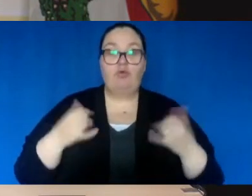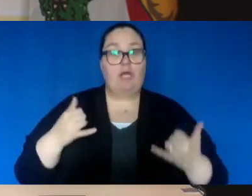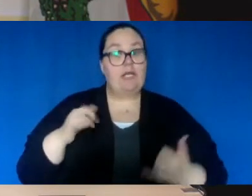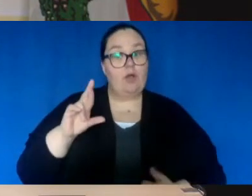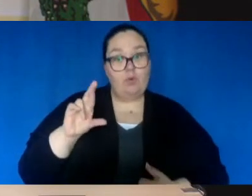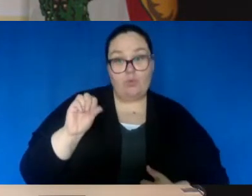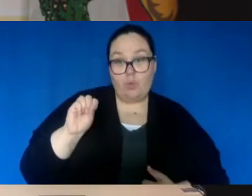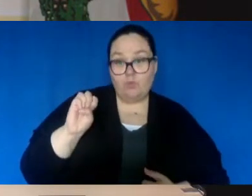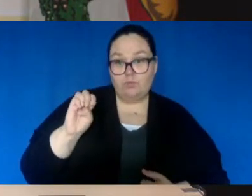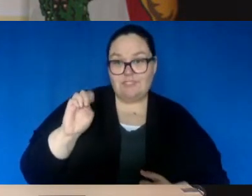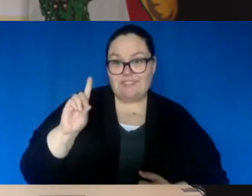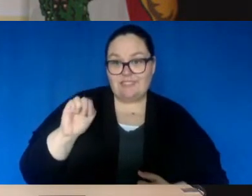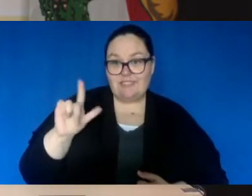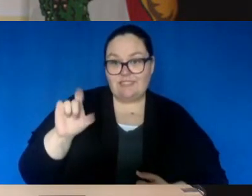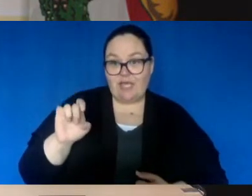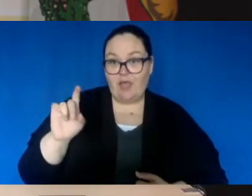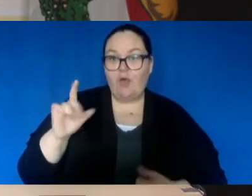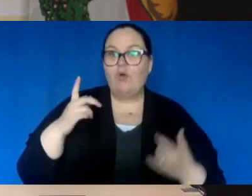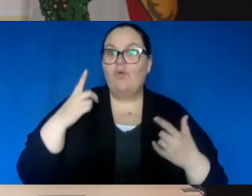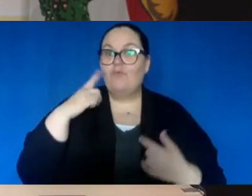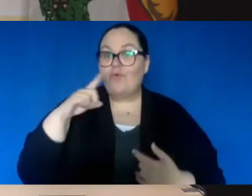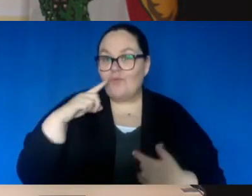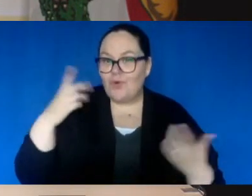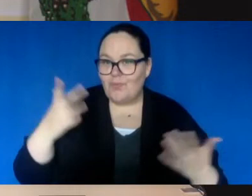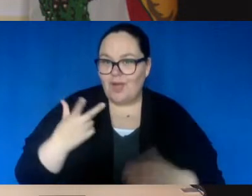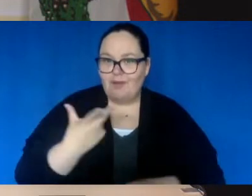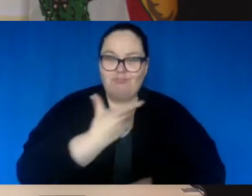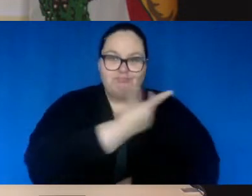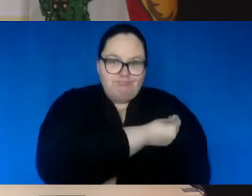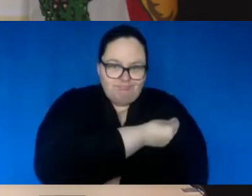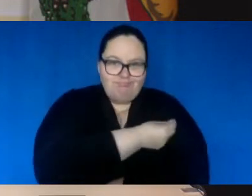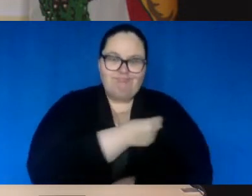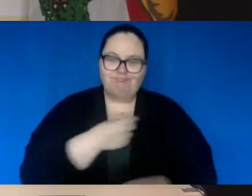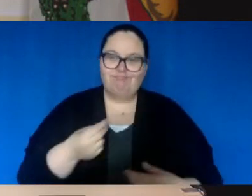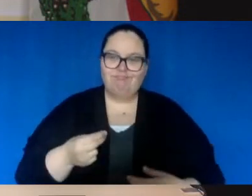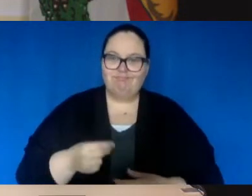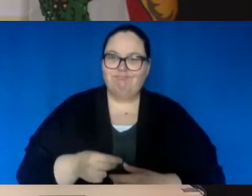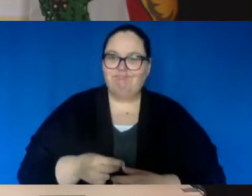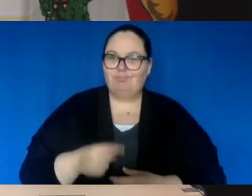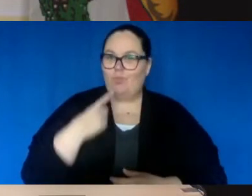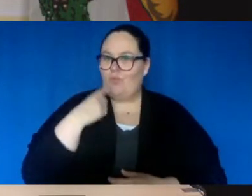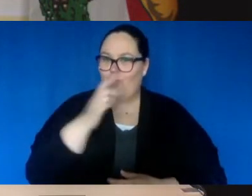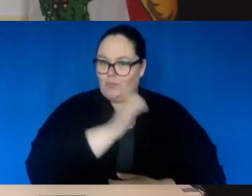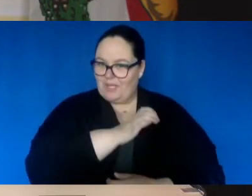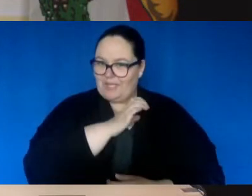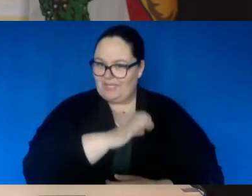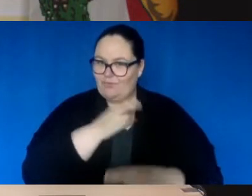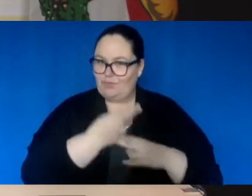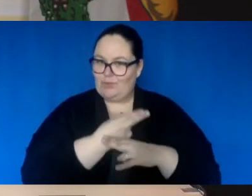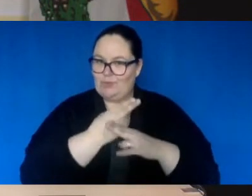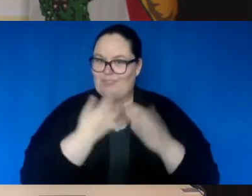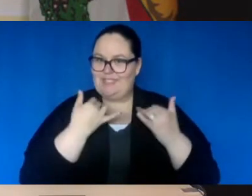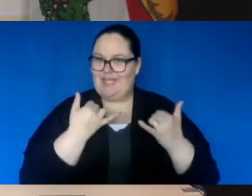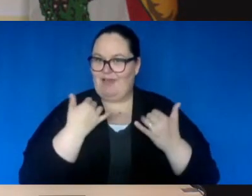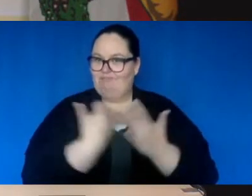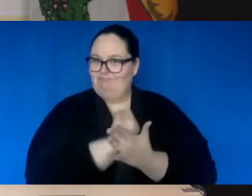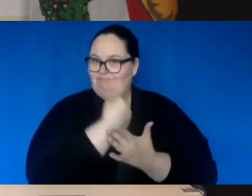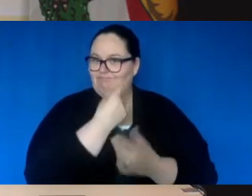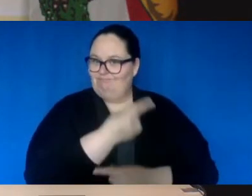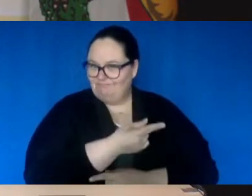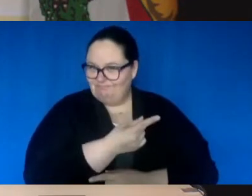as our immunization location for our Montague Clinic. So that's what we're using that resource for now, but it